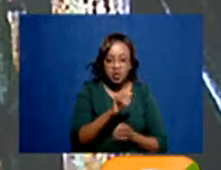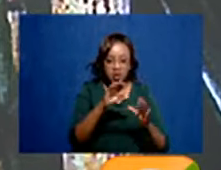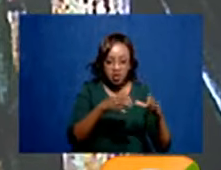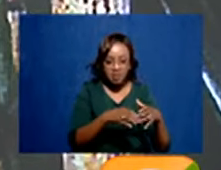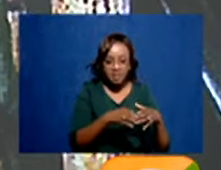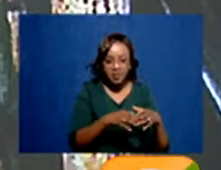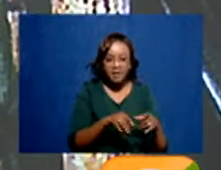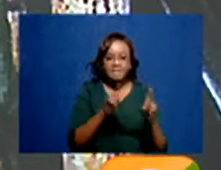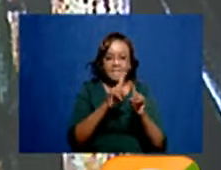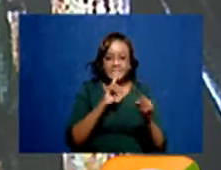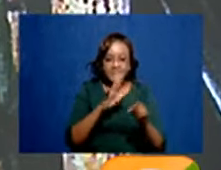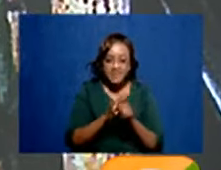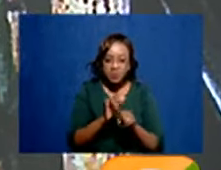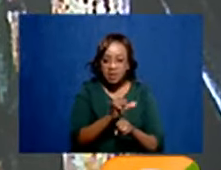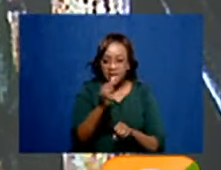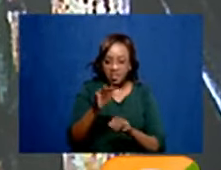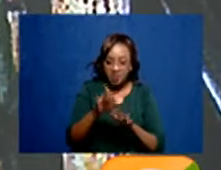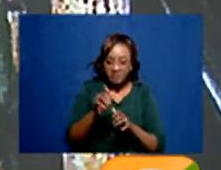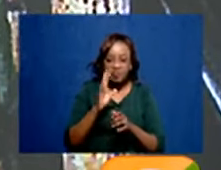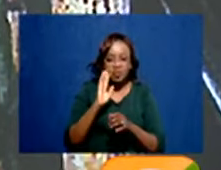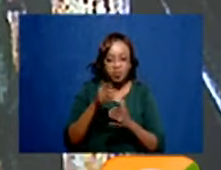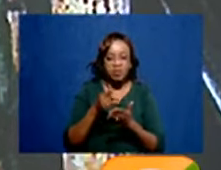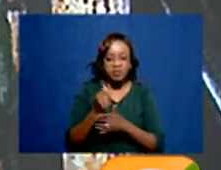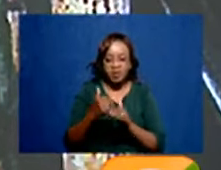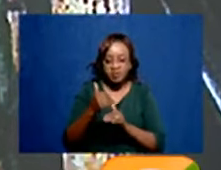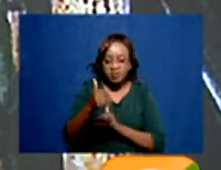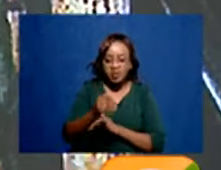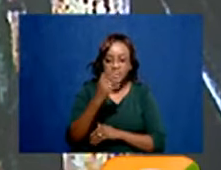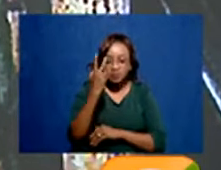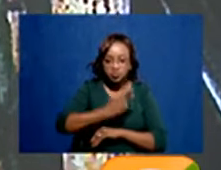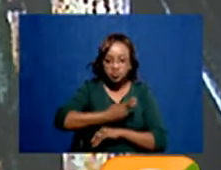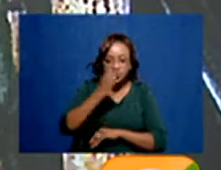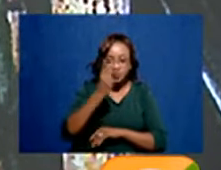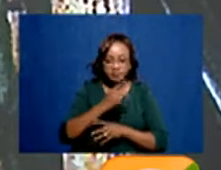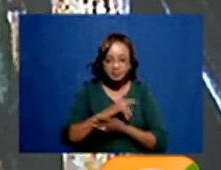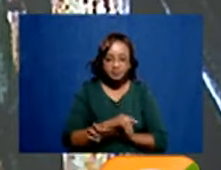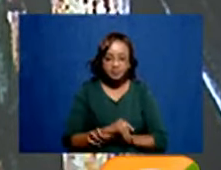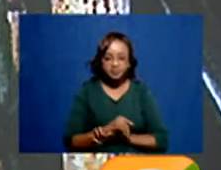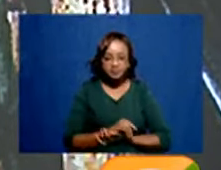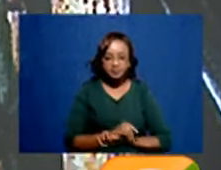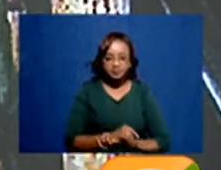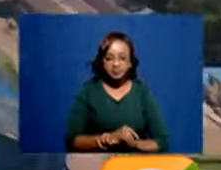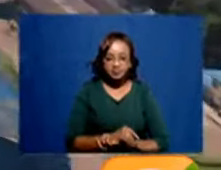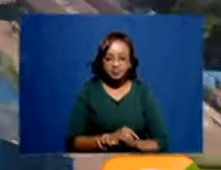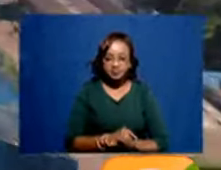time promising to pay farmers dues in the next 2 days. Dennis Otieno has more.